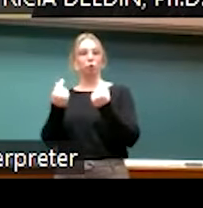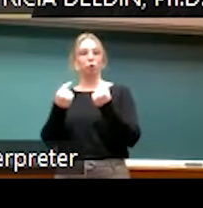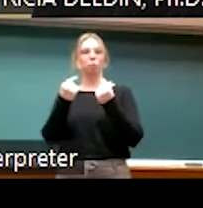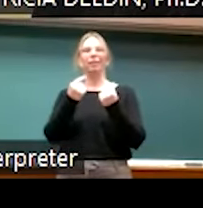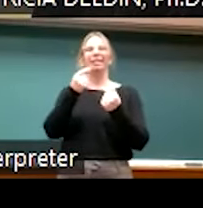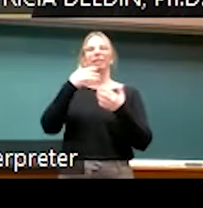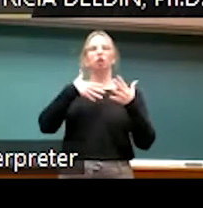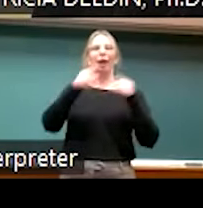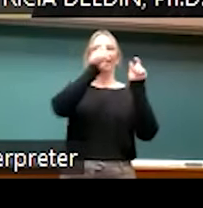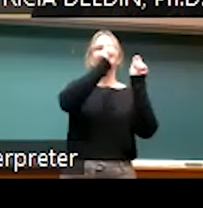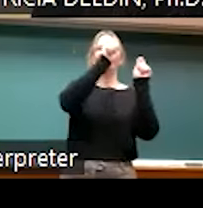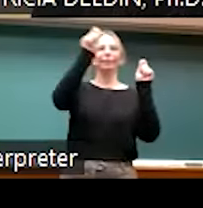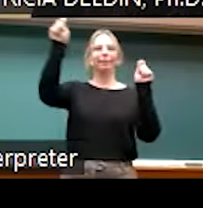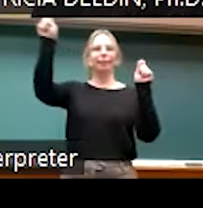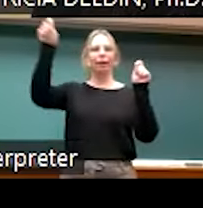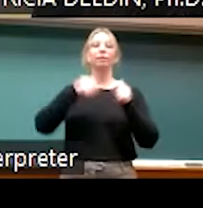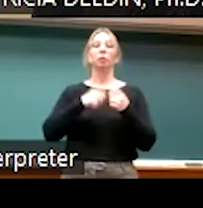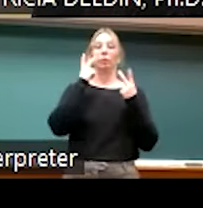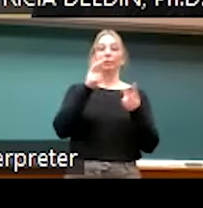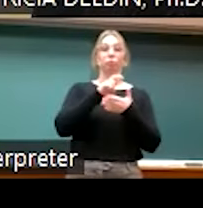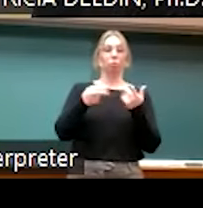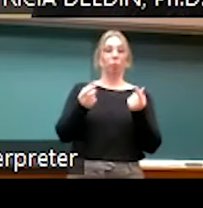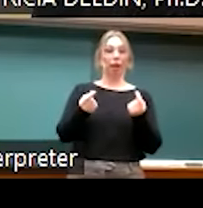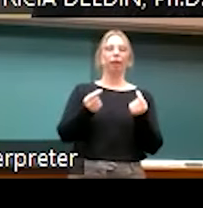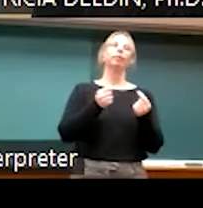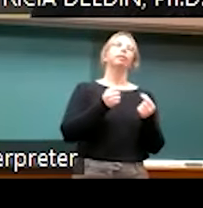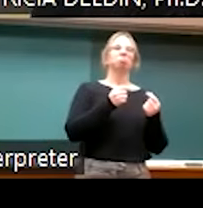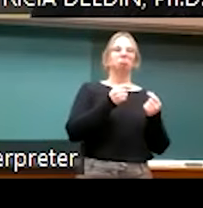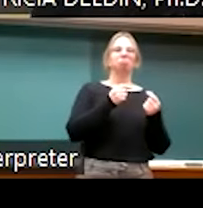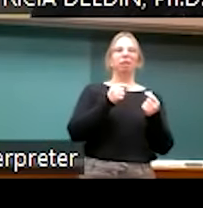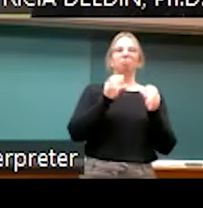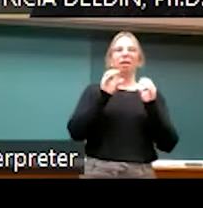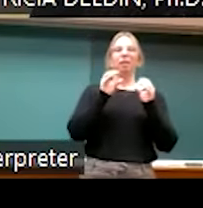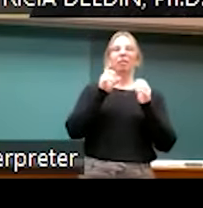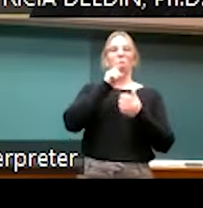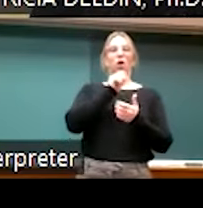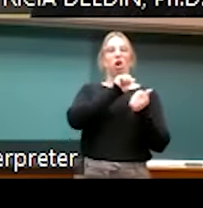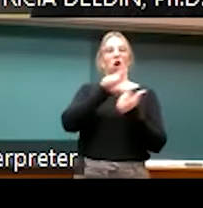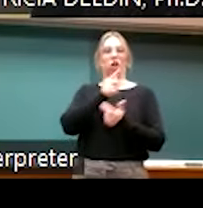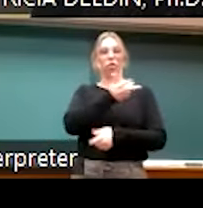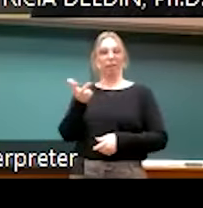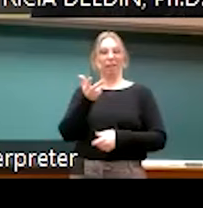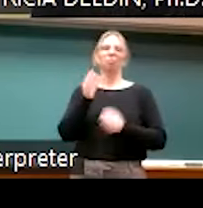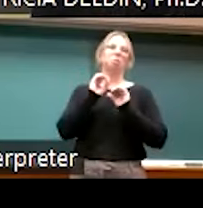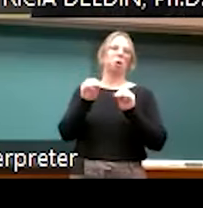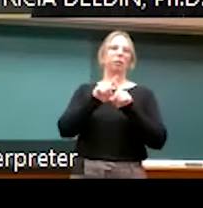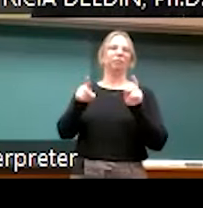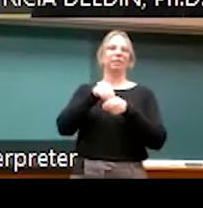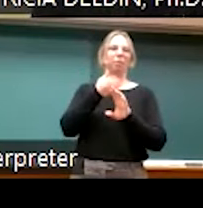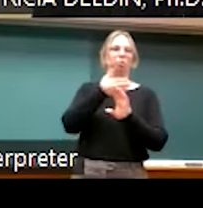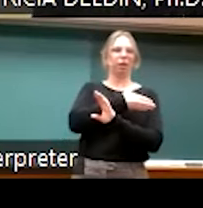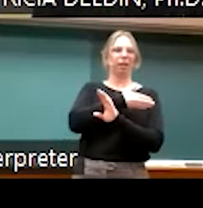And what you see from first thing is we had no difference at pre for any of those. We had a significant decrease